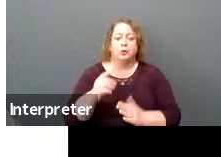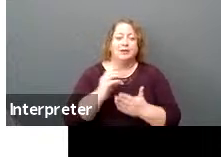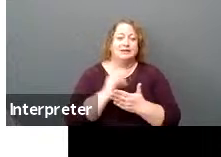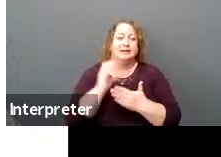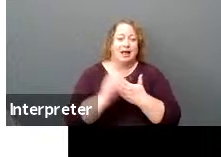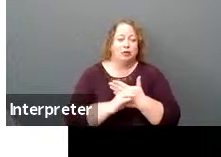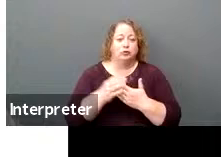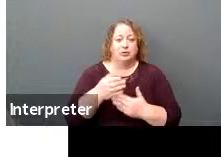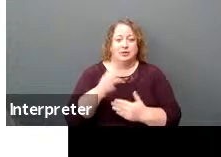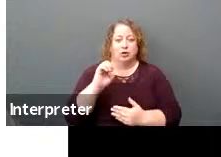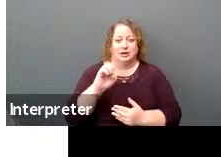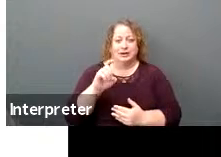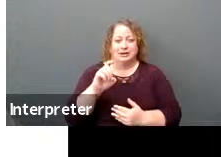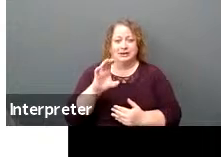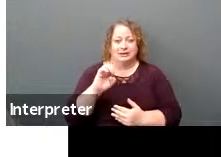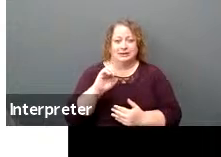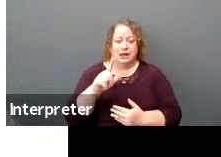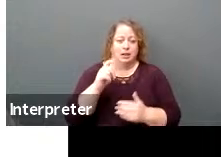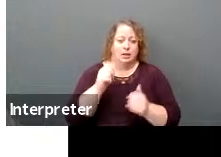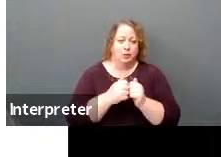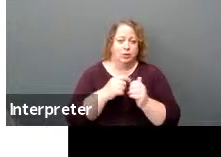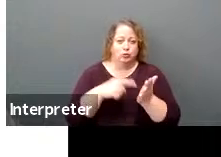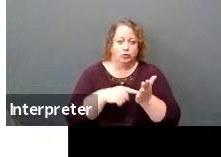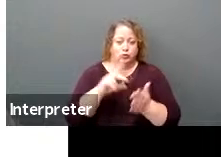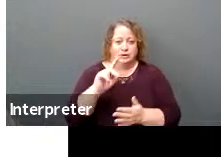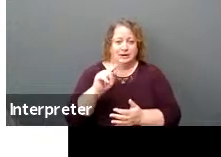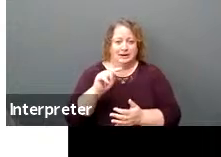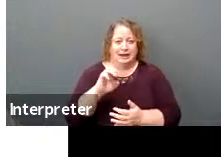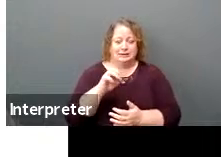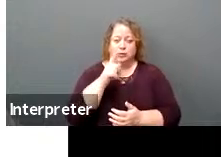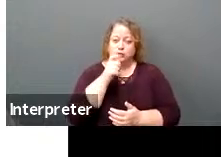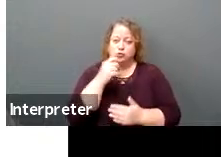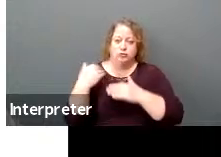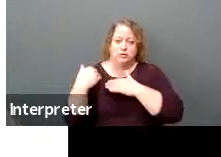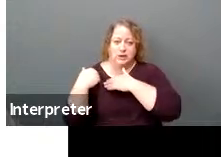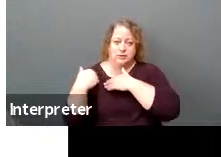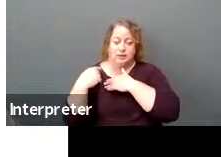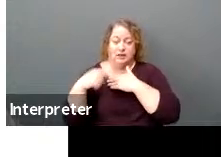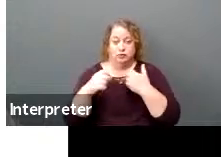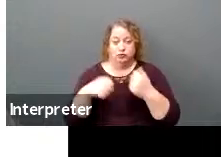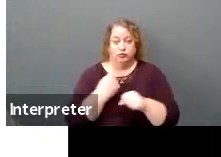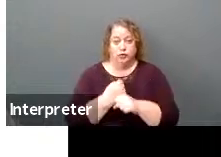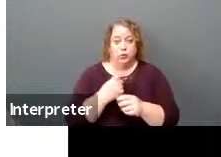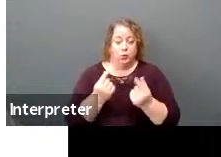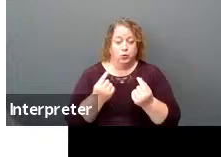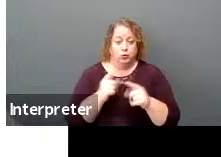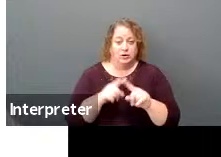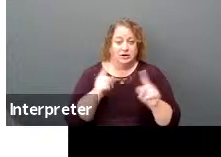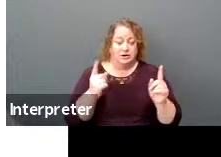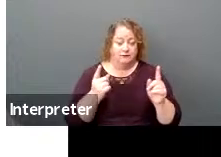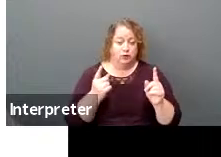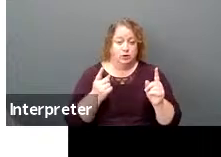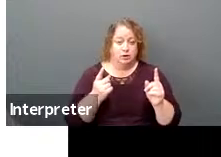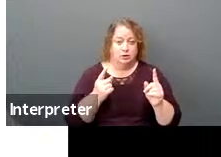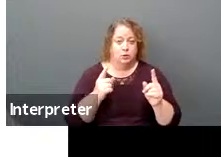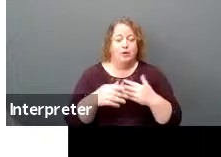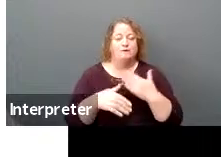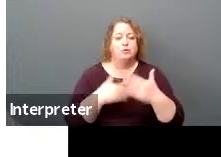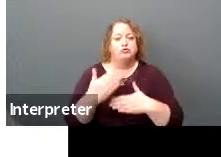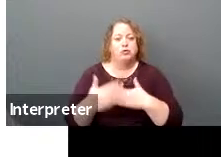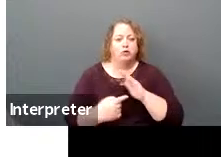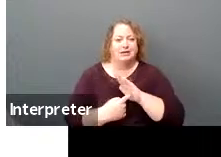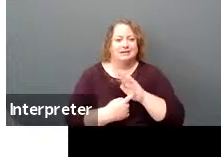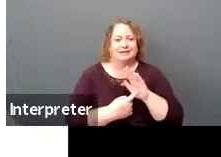are in Excel with due dates and with people responsible. And what we're going to do this year differently from last is we're going to have progress